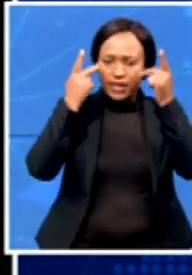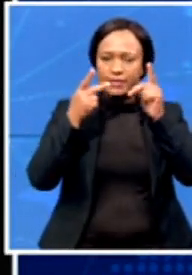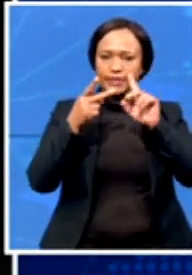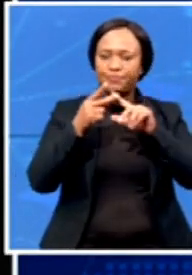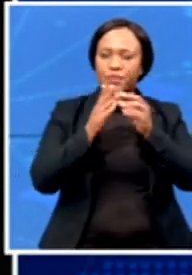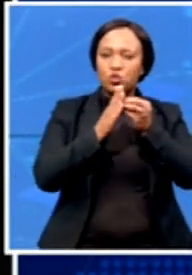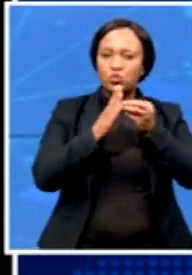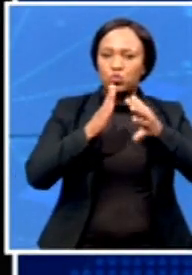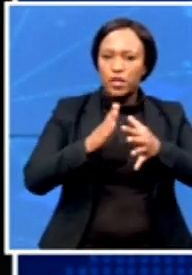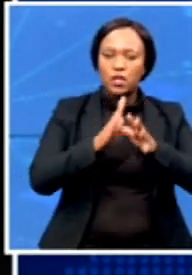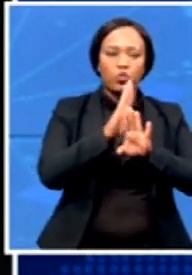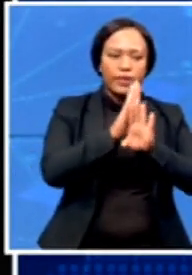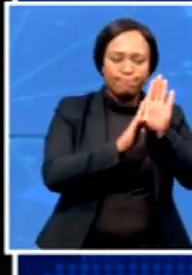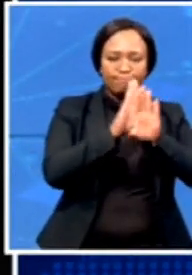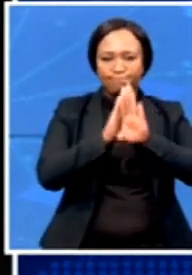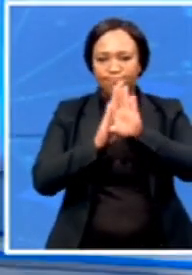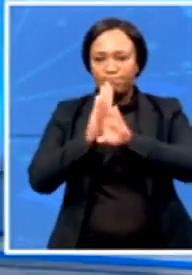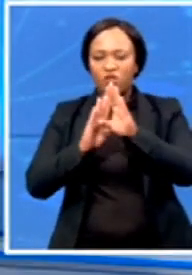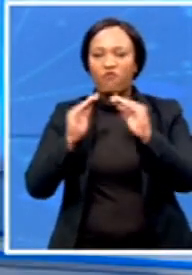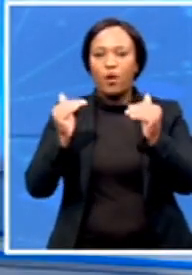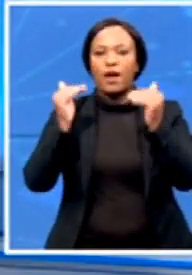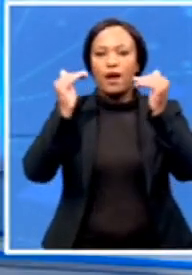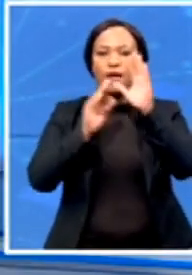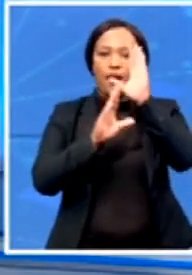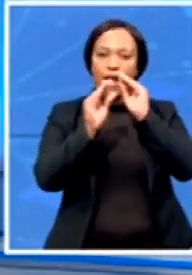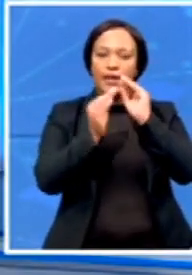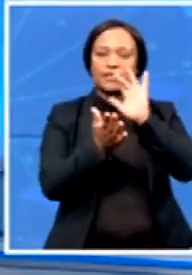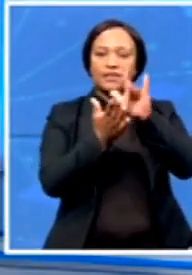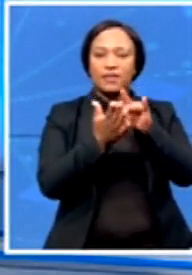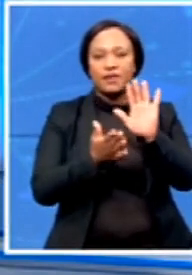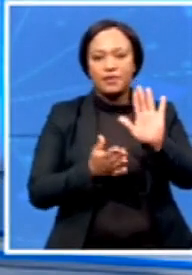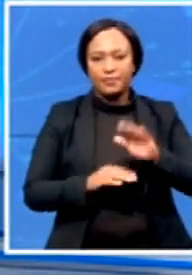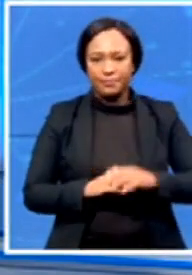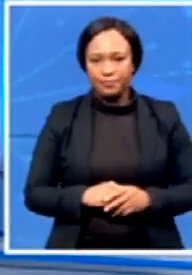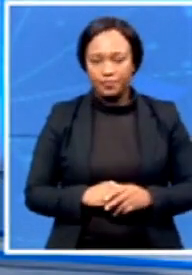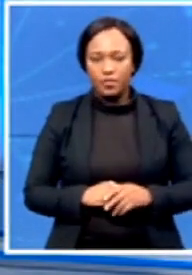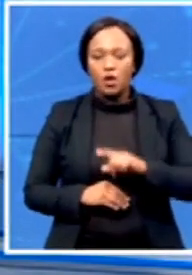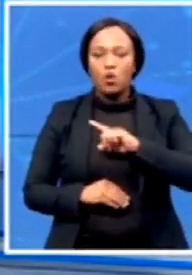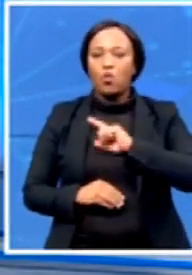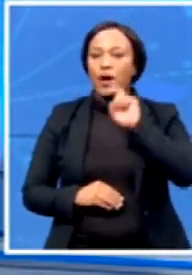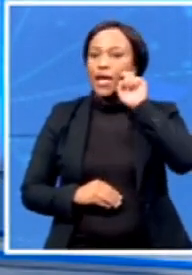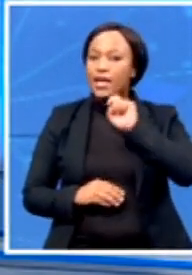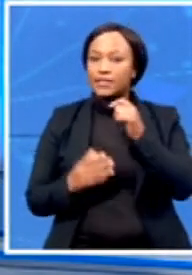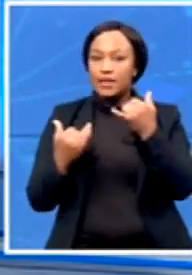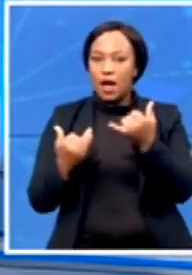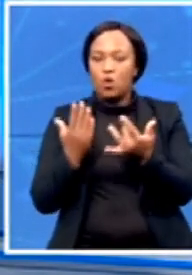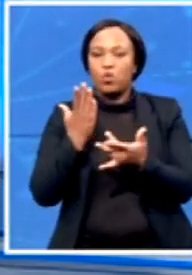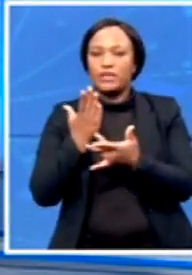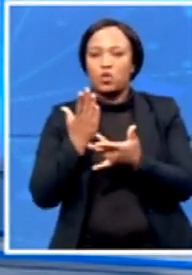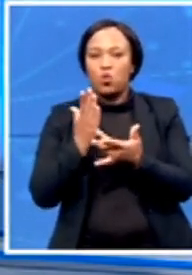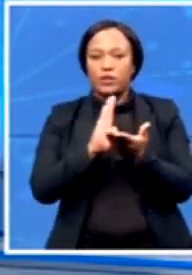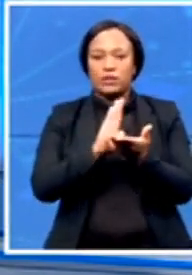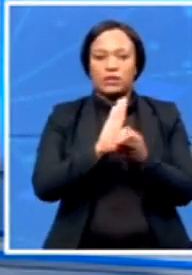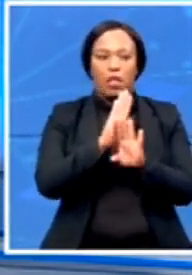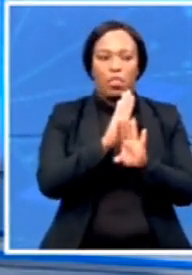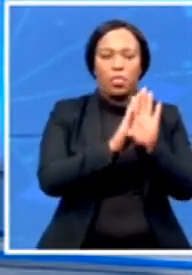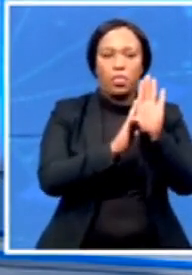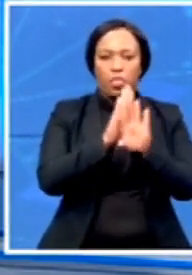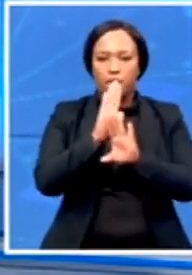learning. So in this age of digital advancement, what is the value of a good